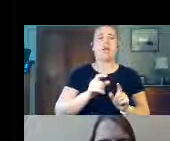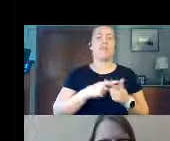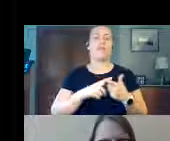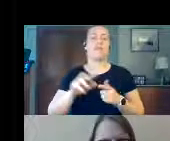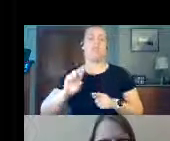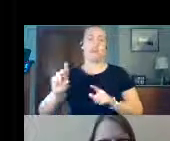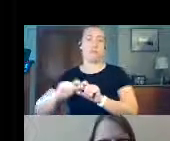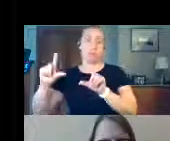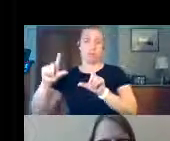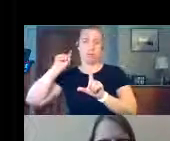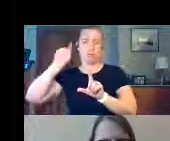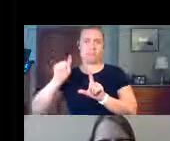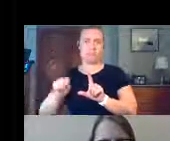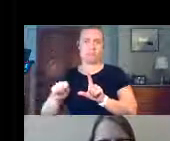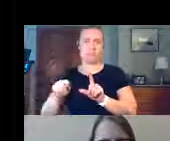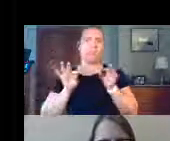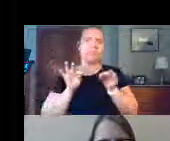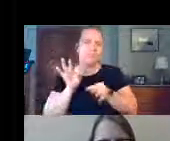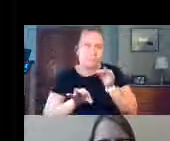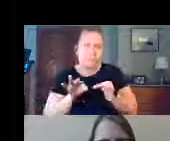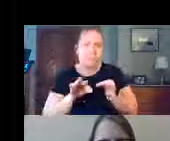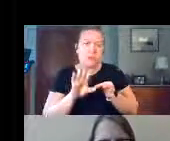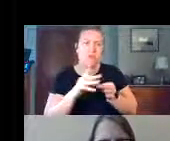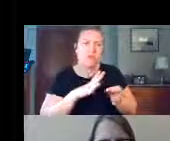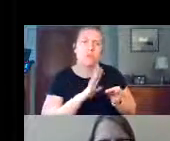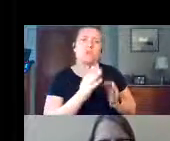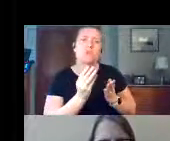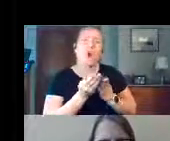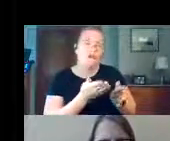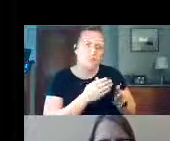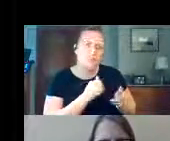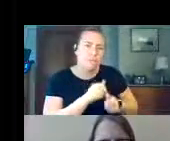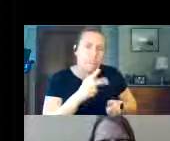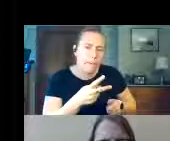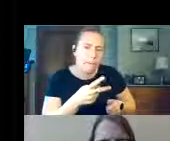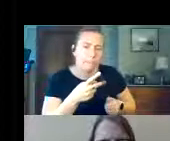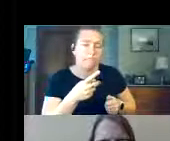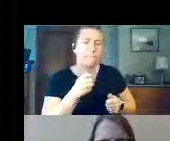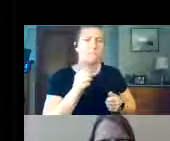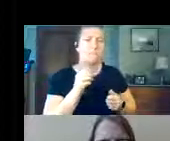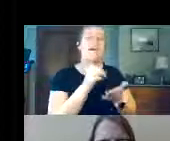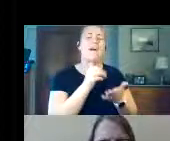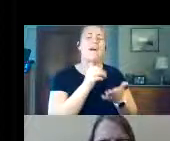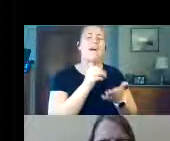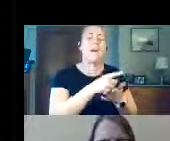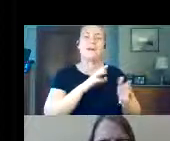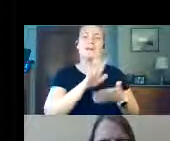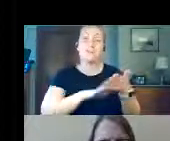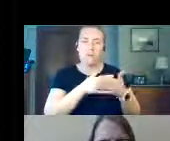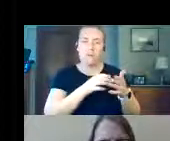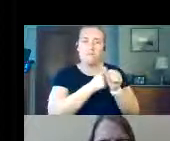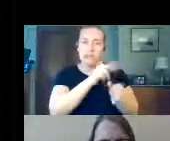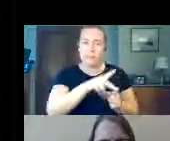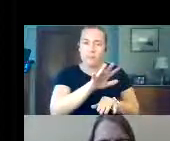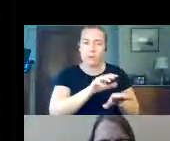through talking points to offer follow-up assistance to the follow-up scheduling assistance to the patients.